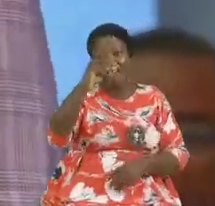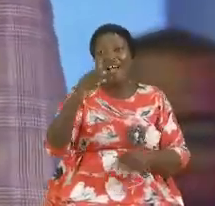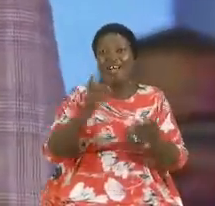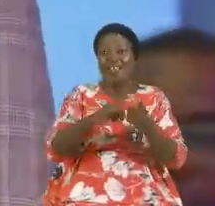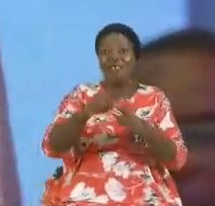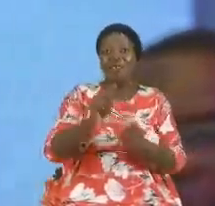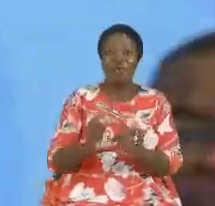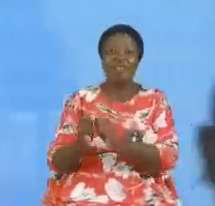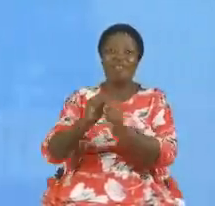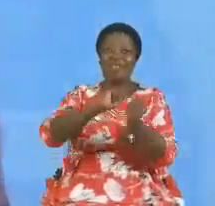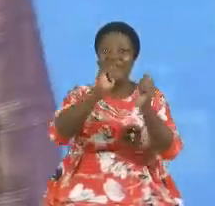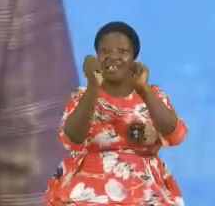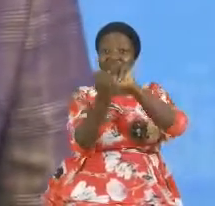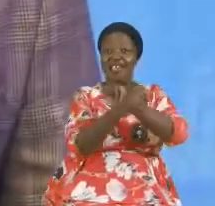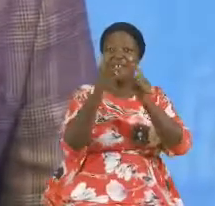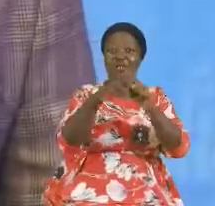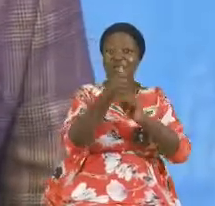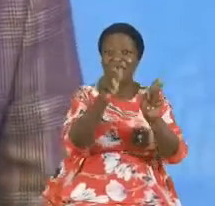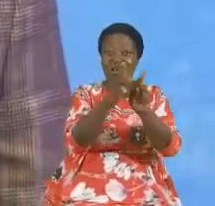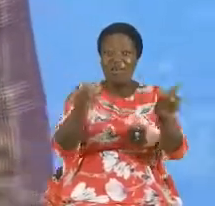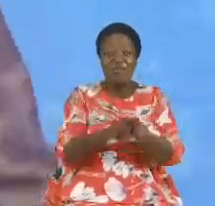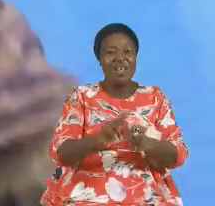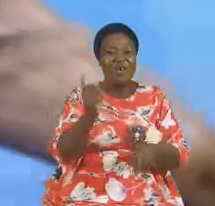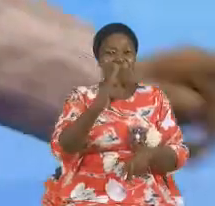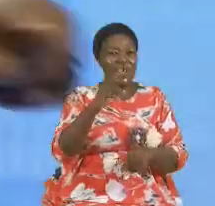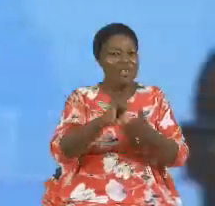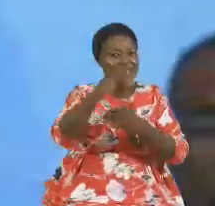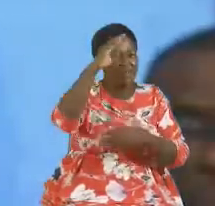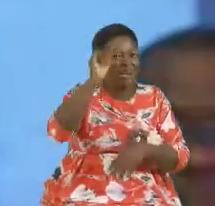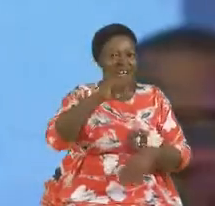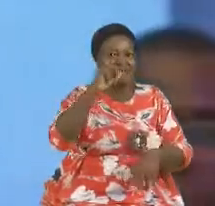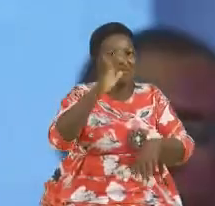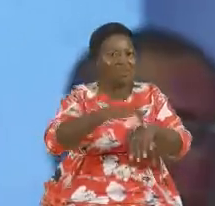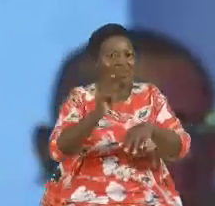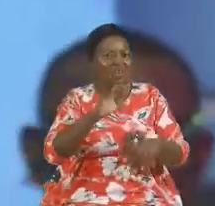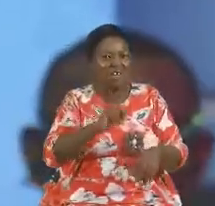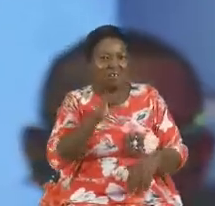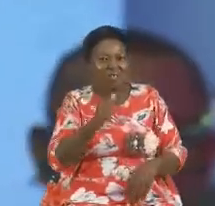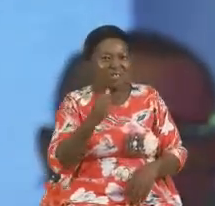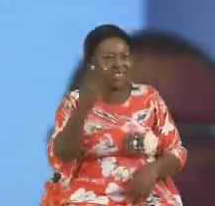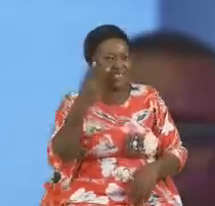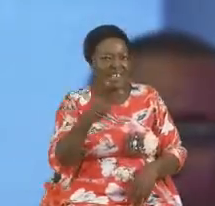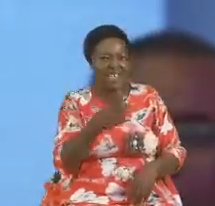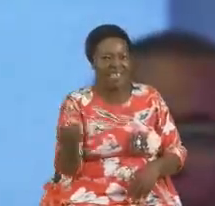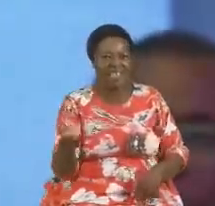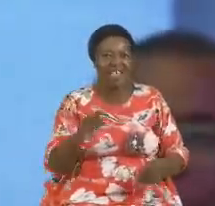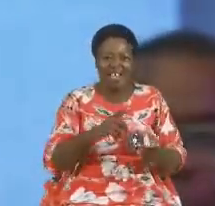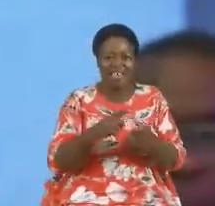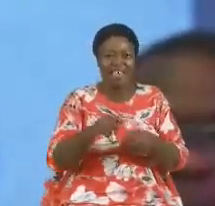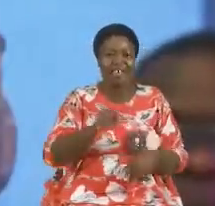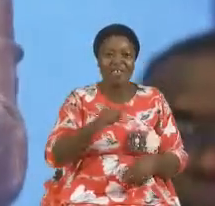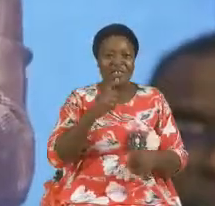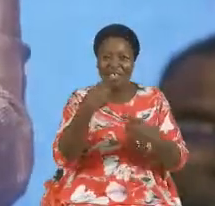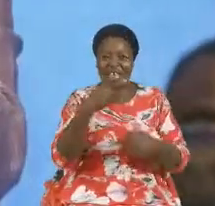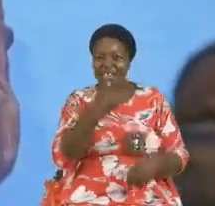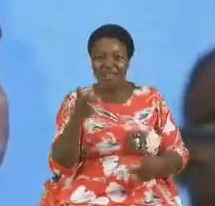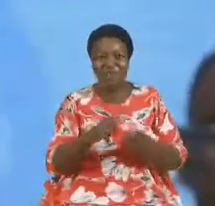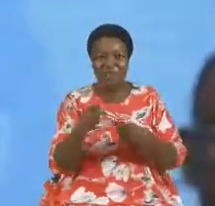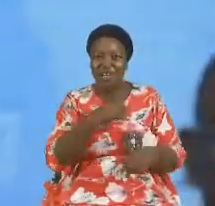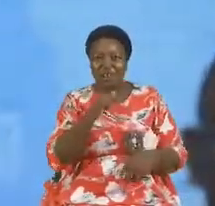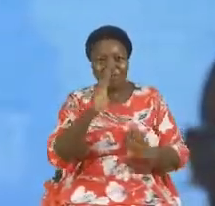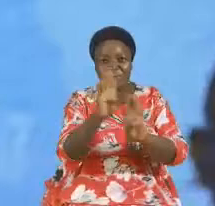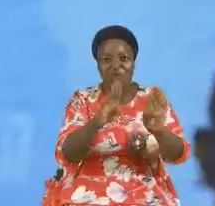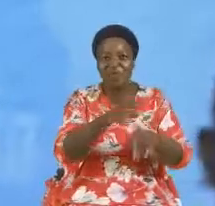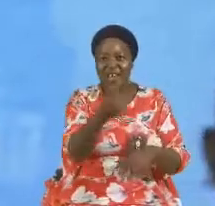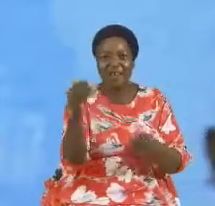translated from the power of that man, and you are translated to a place where he cannot touch you, he